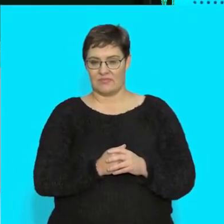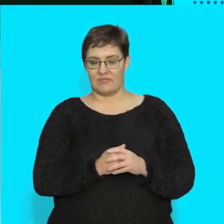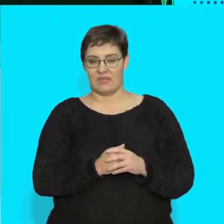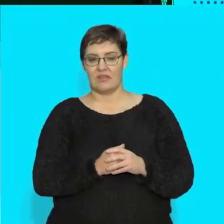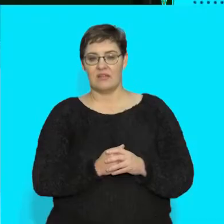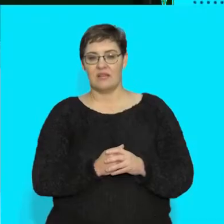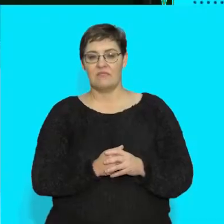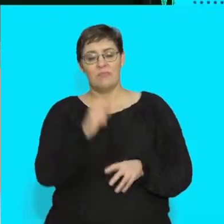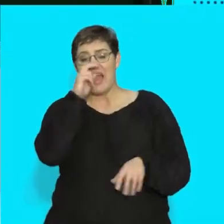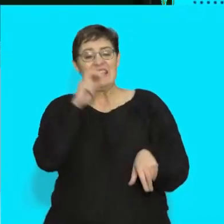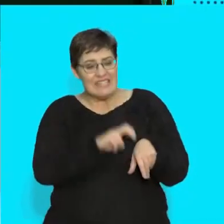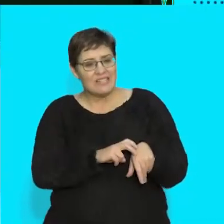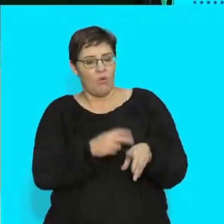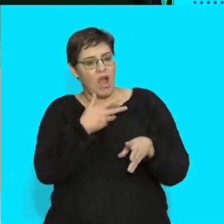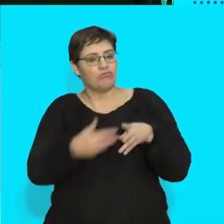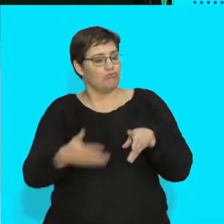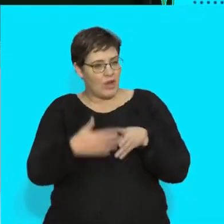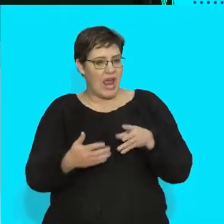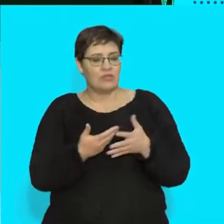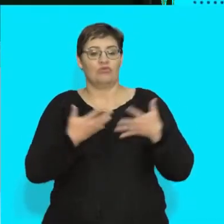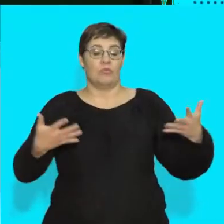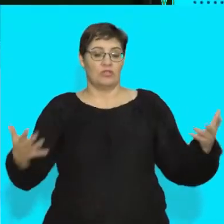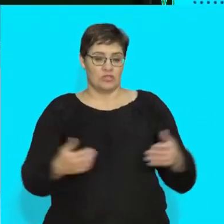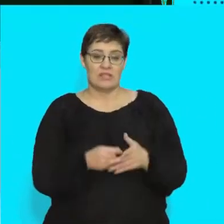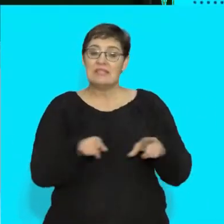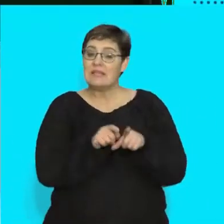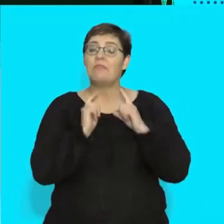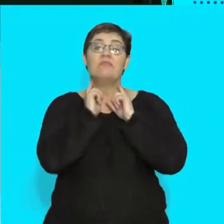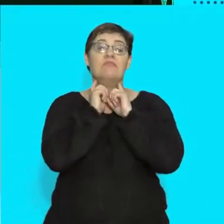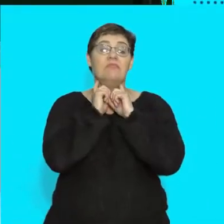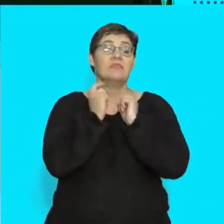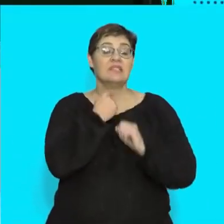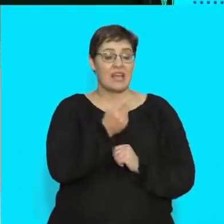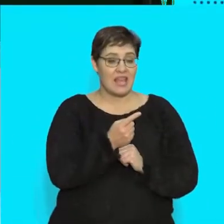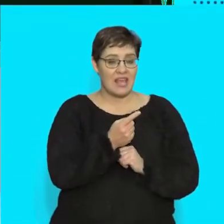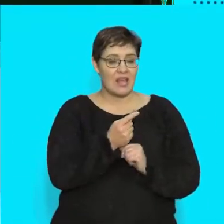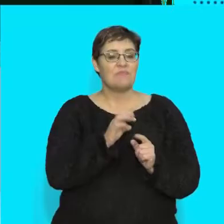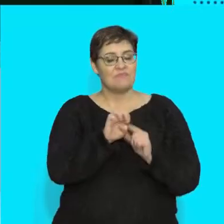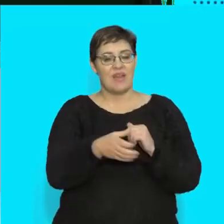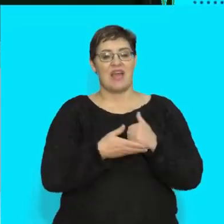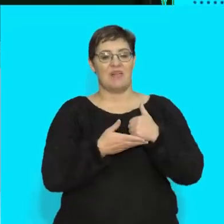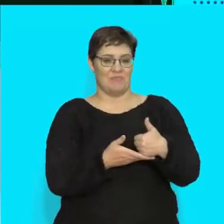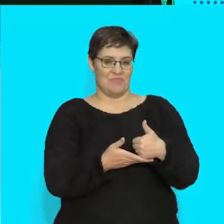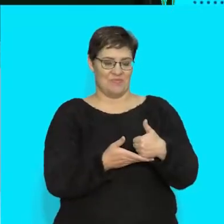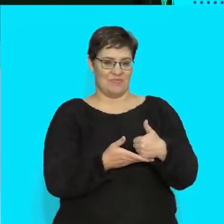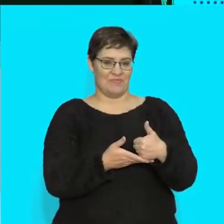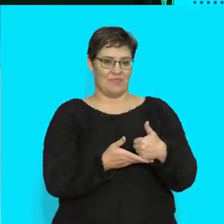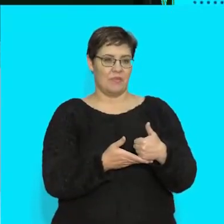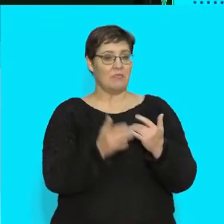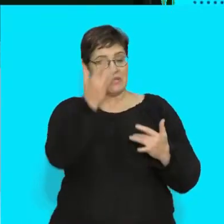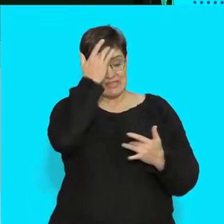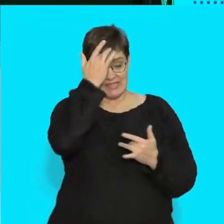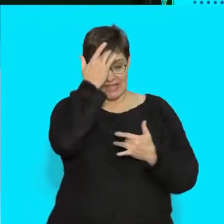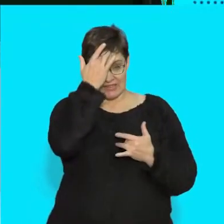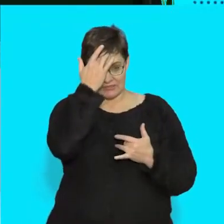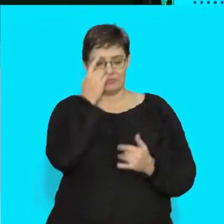Okay, so I need that. It drains all the excess. What else did I say that it does? All right? It also helps, okay? When I'm